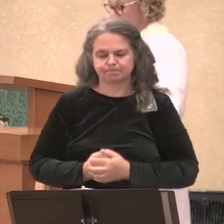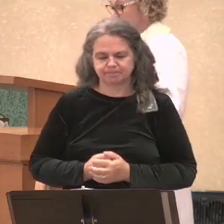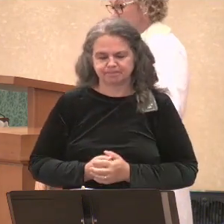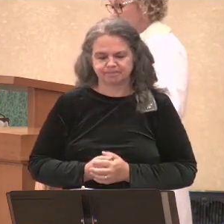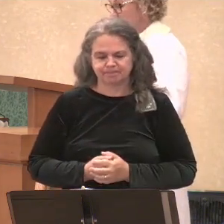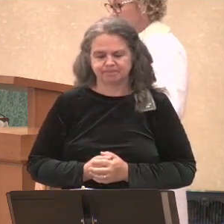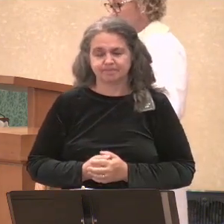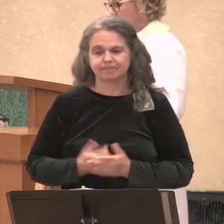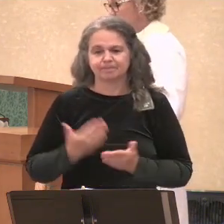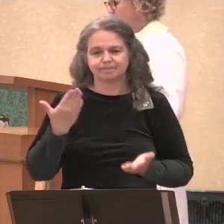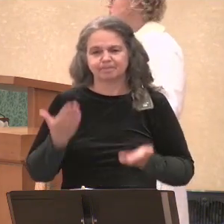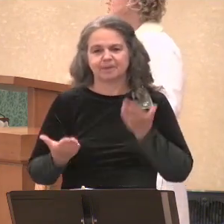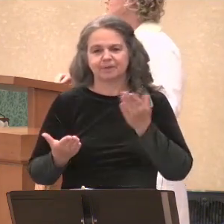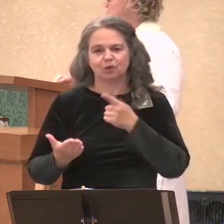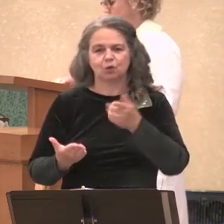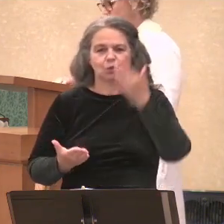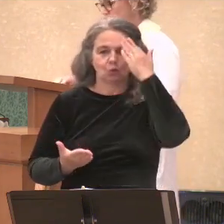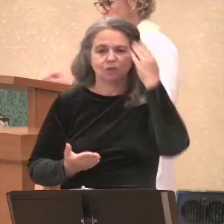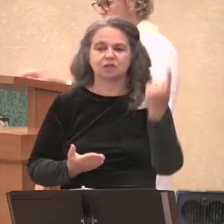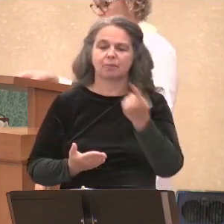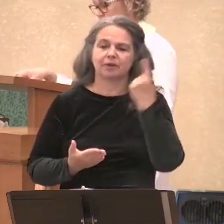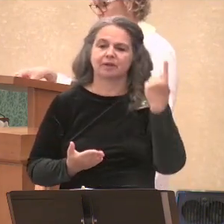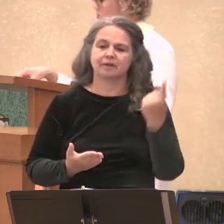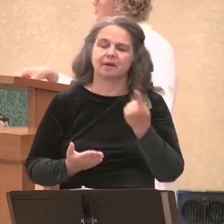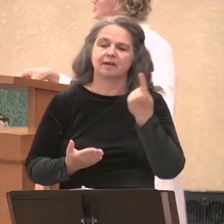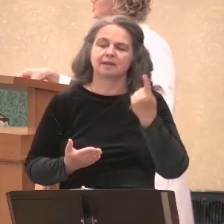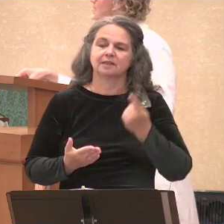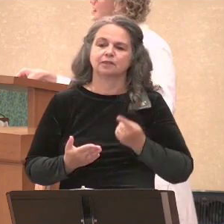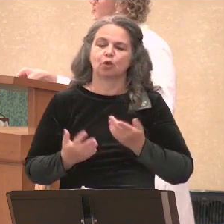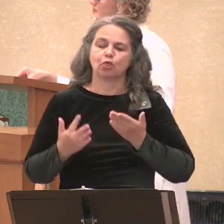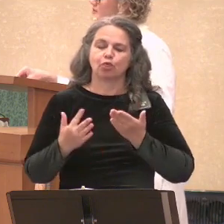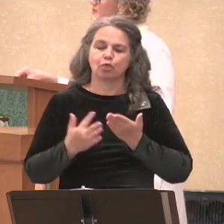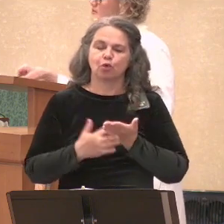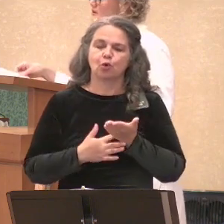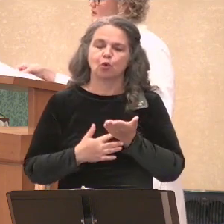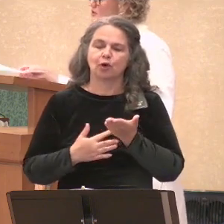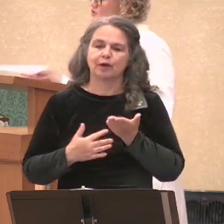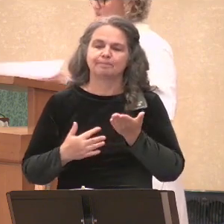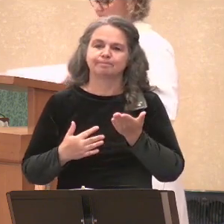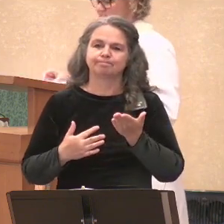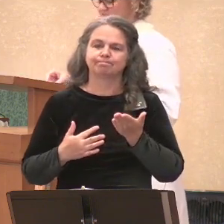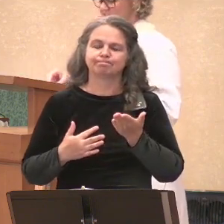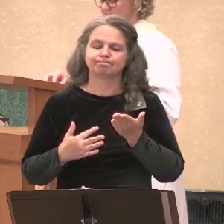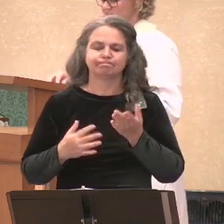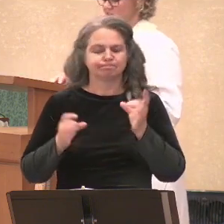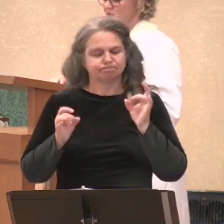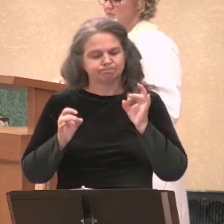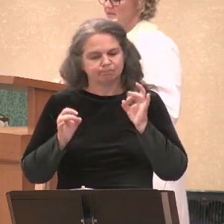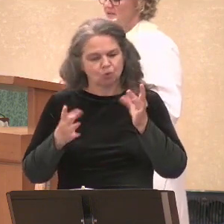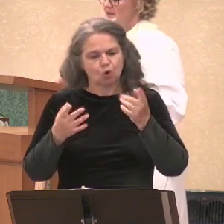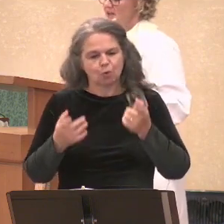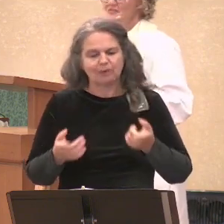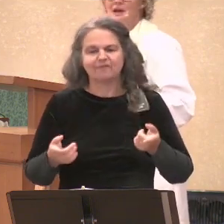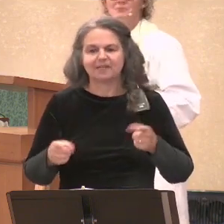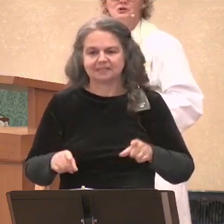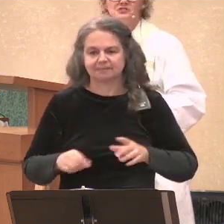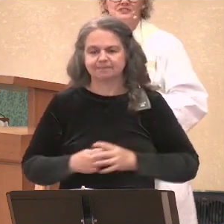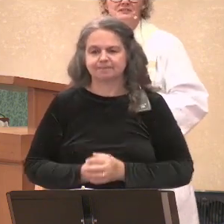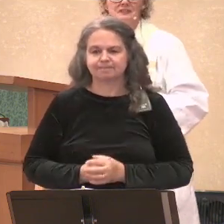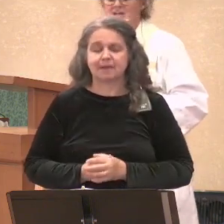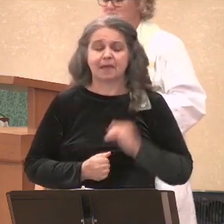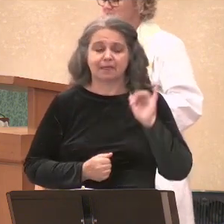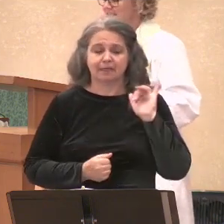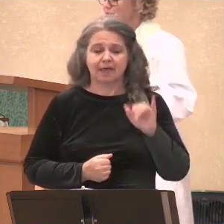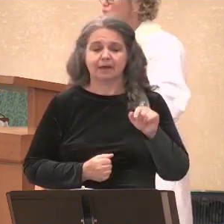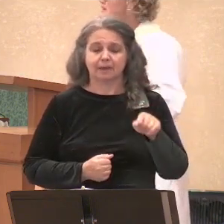maybe you know someone who has gone through some kind of a traumatic event, and that